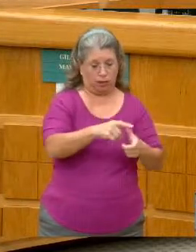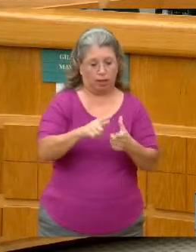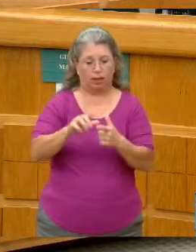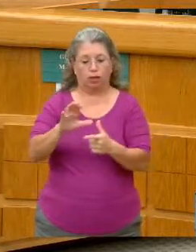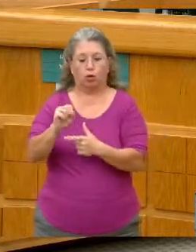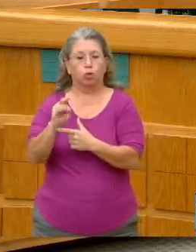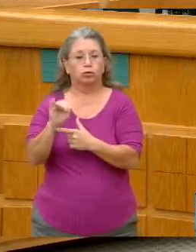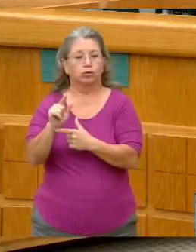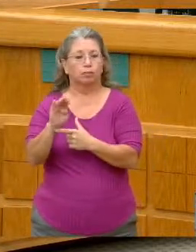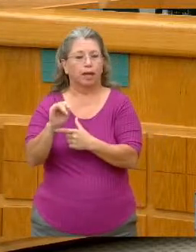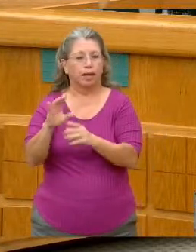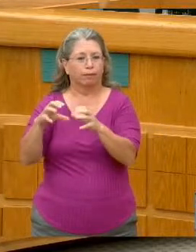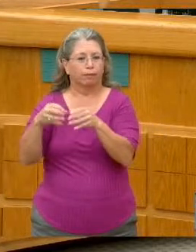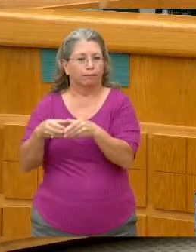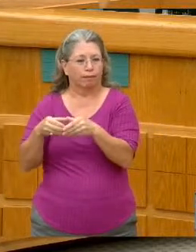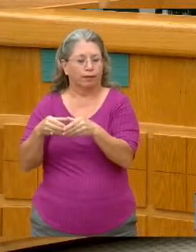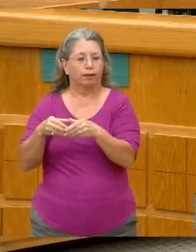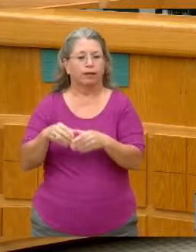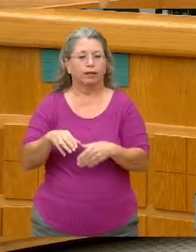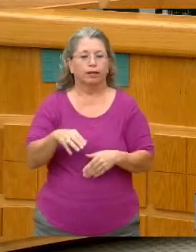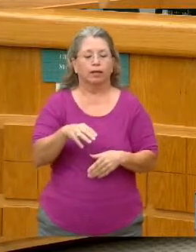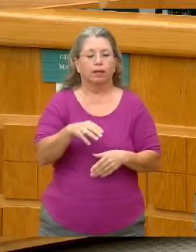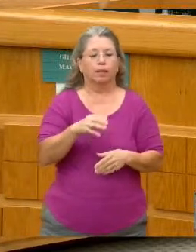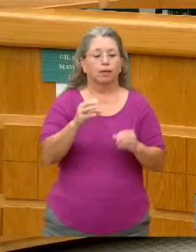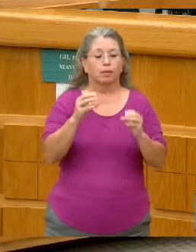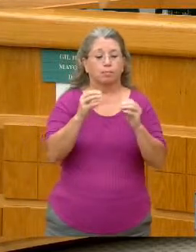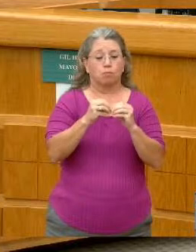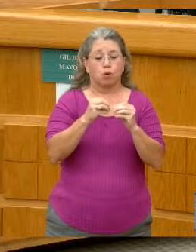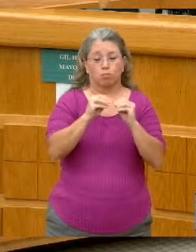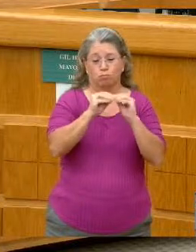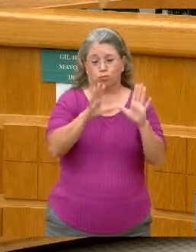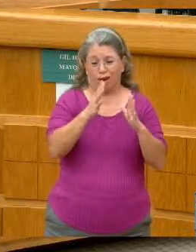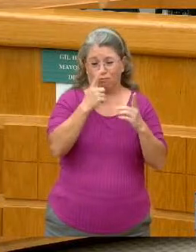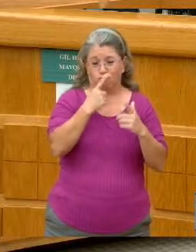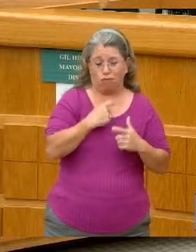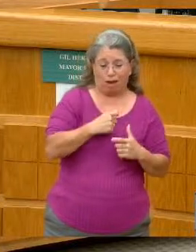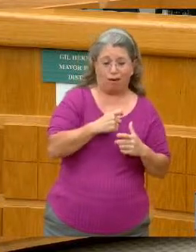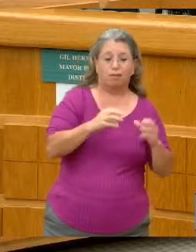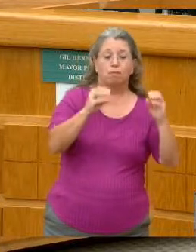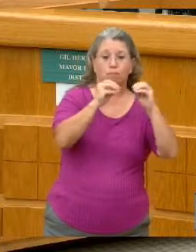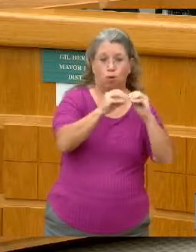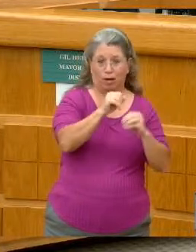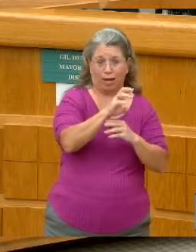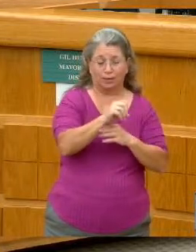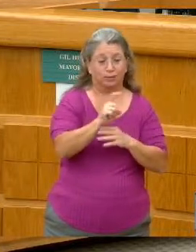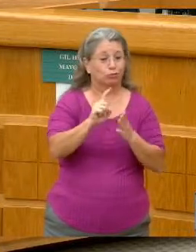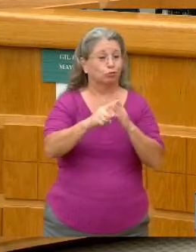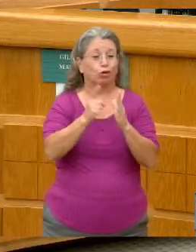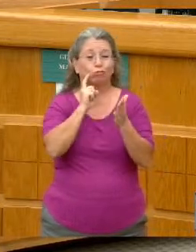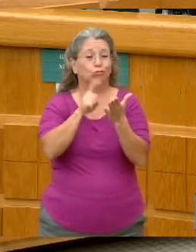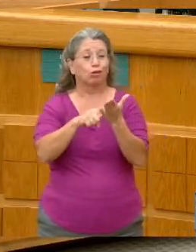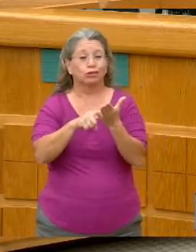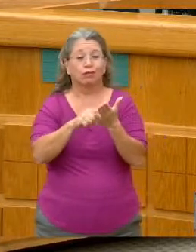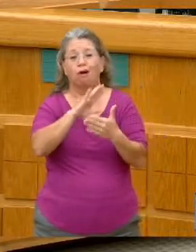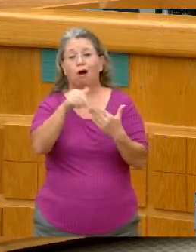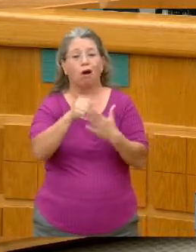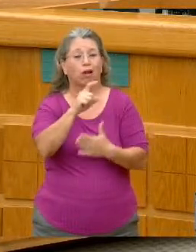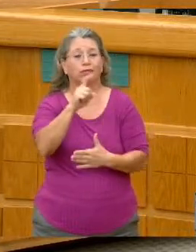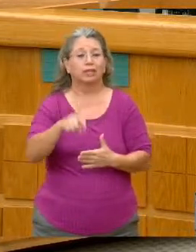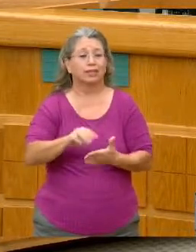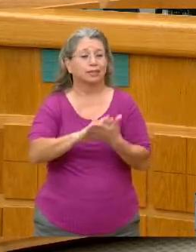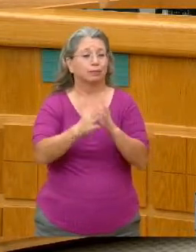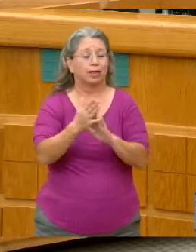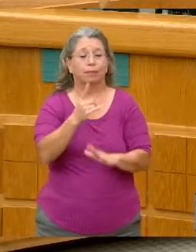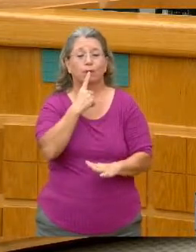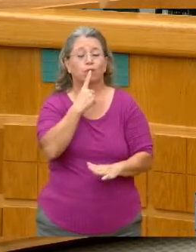total cases there were. The brighter red it is, the more cases, and you're starting to see that all of Texas is becoming red. And that's because